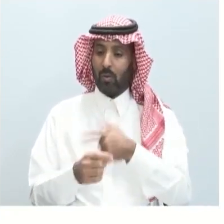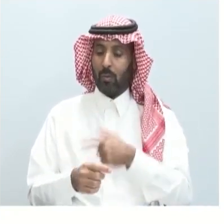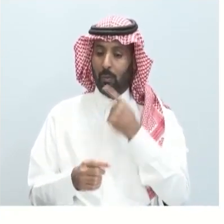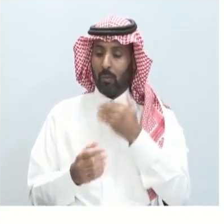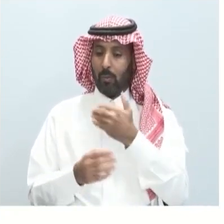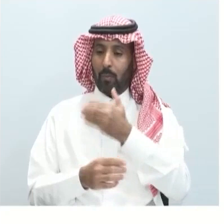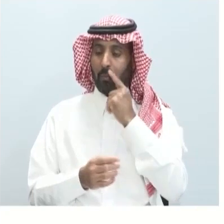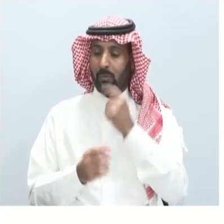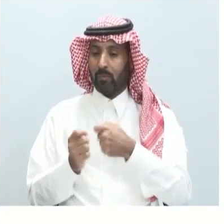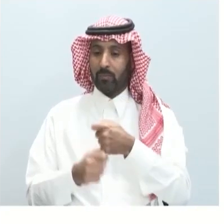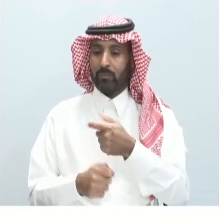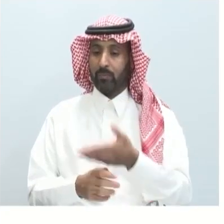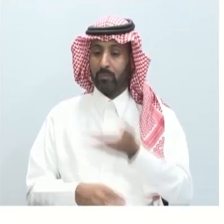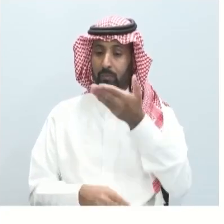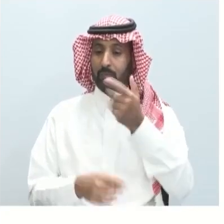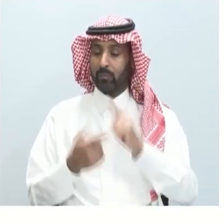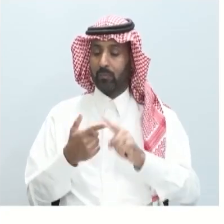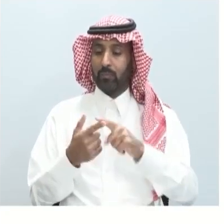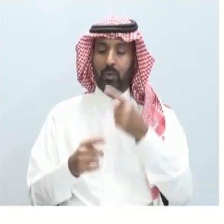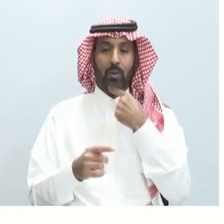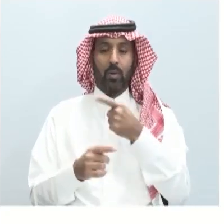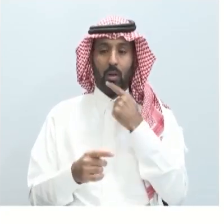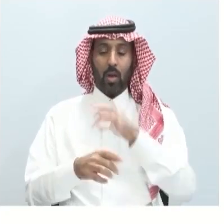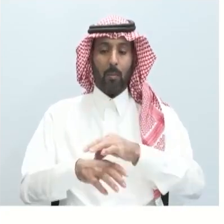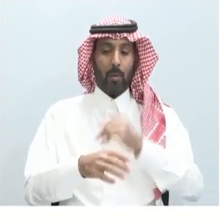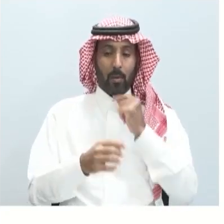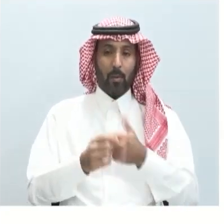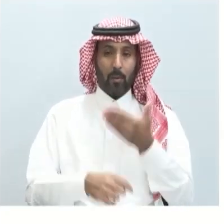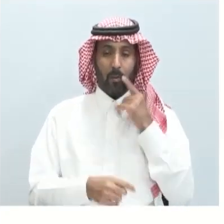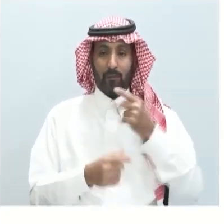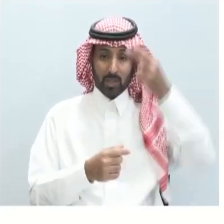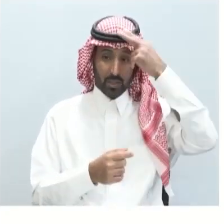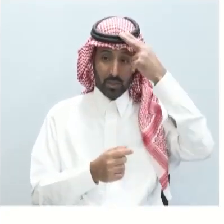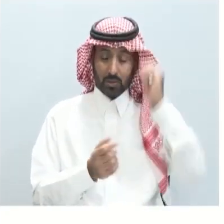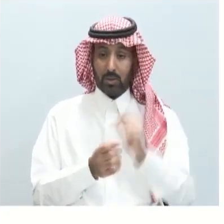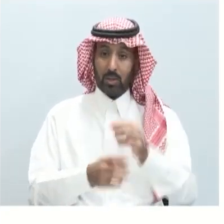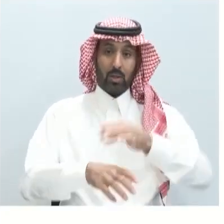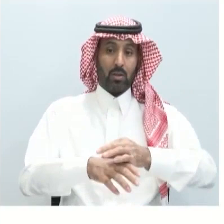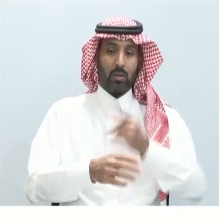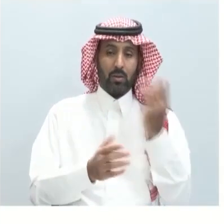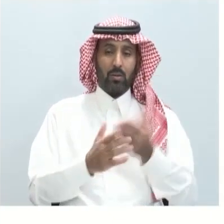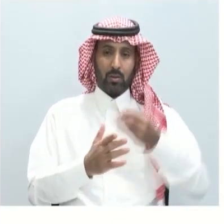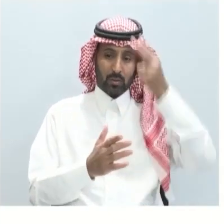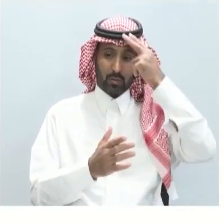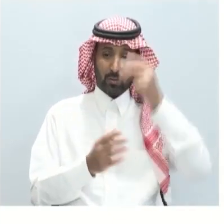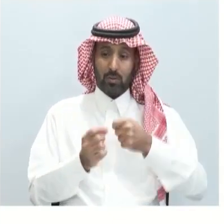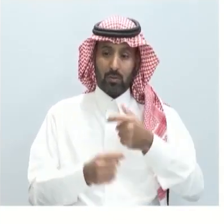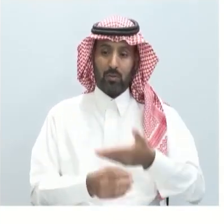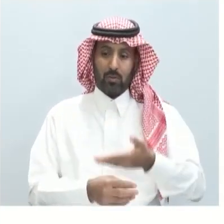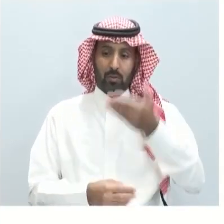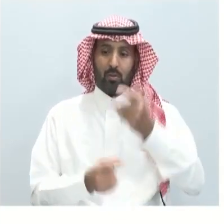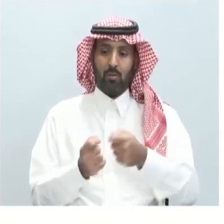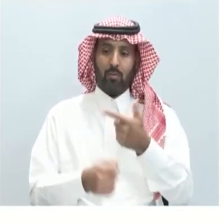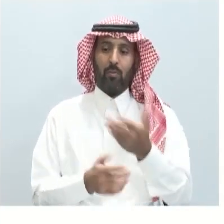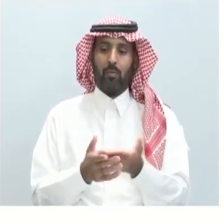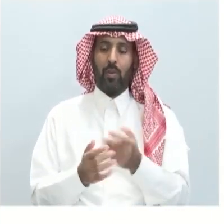the economy. So we'll be talking about the people and the economy of Saudi Arabia, the people and the of Saudi Arabia and the economy also of the Saudi